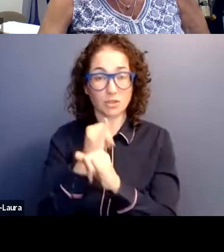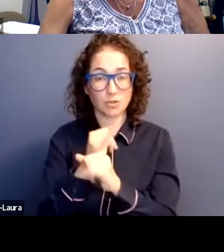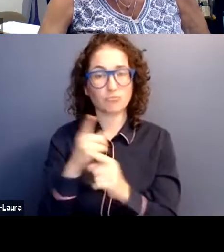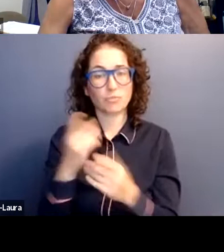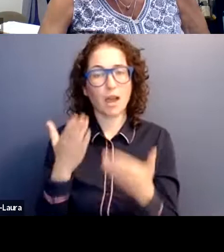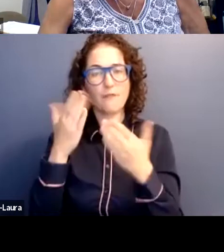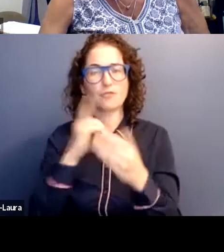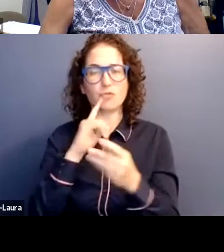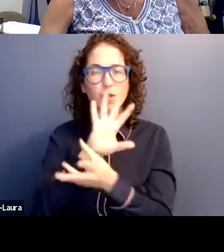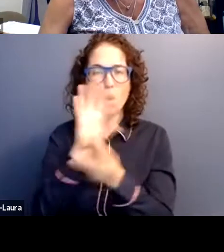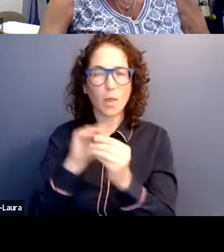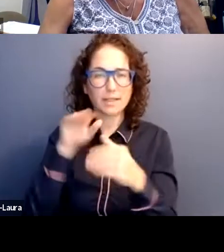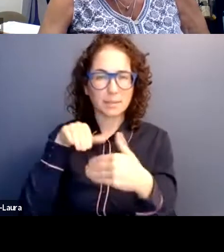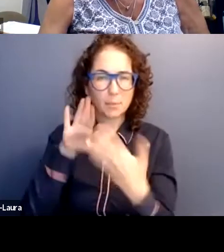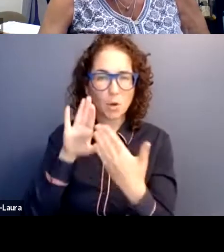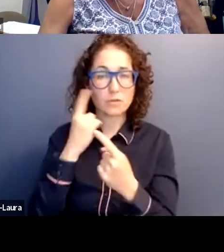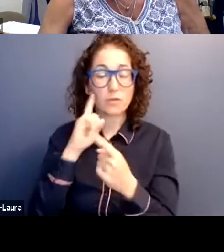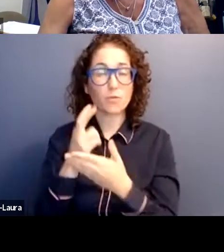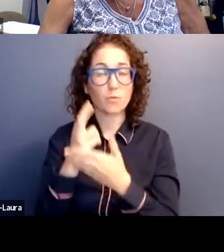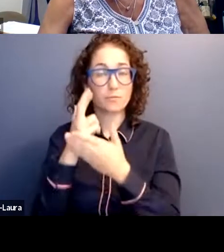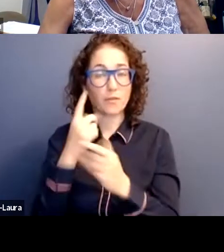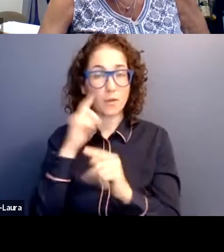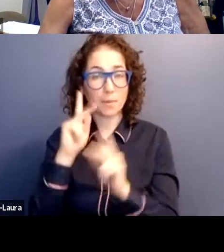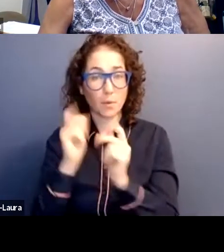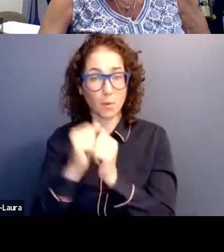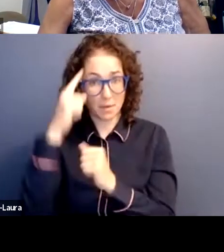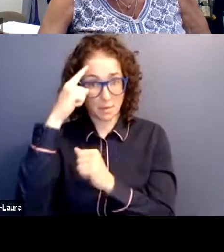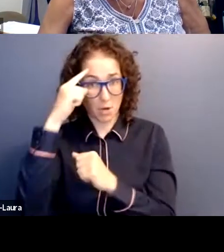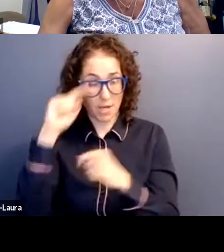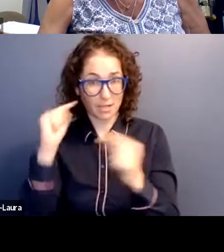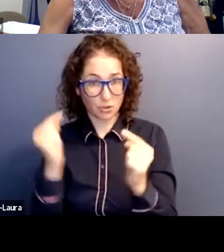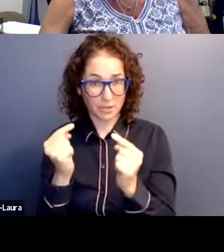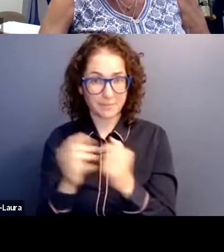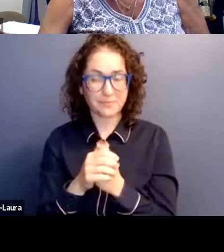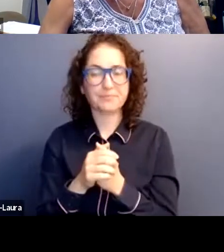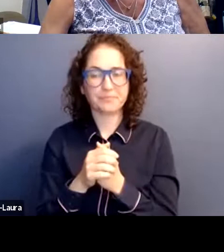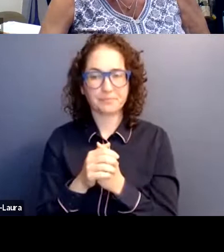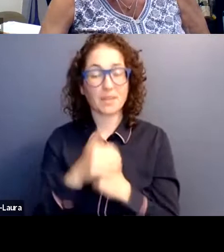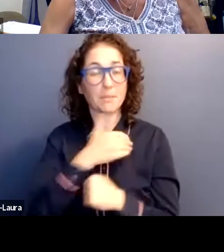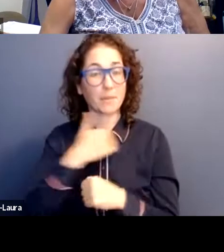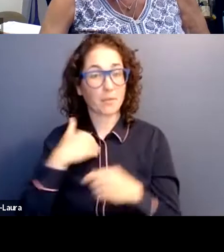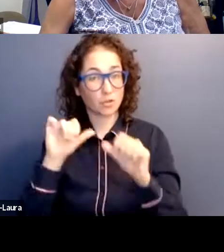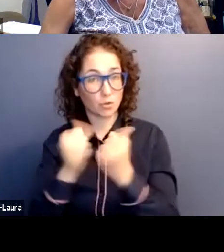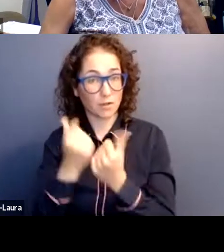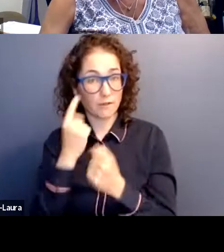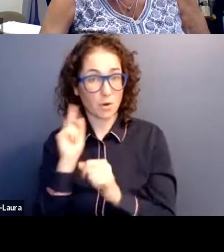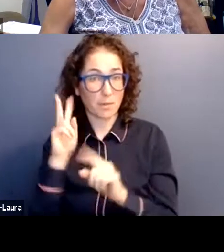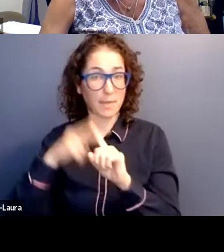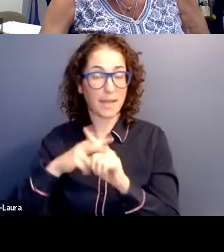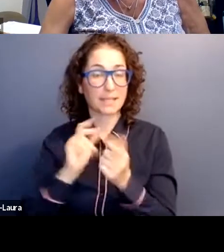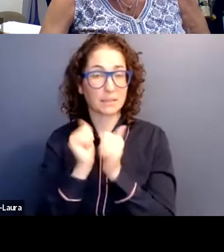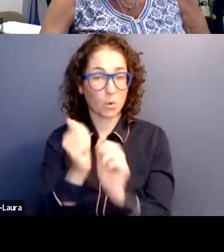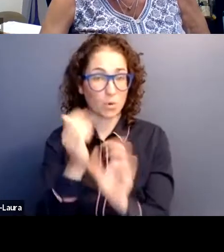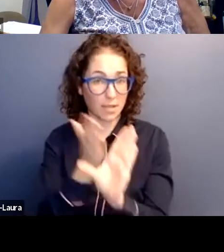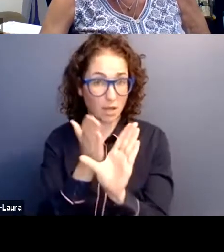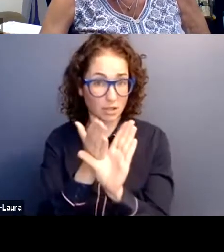a holistic approach to rehabilitation for people with brain injury. A member of the Association for Applied Sport